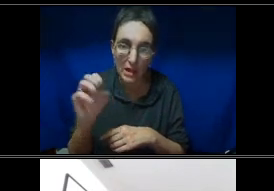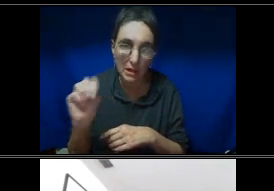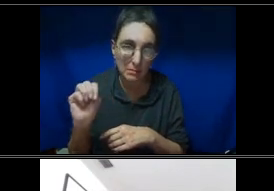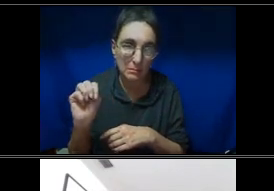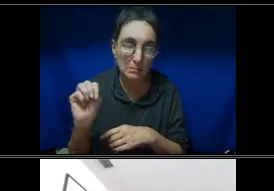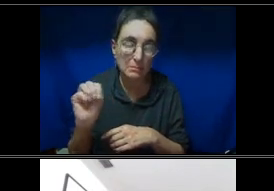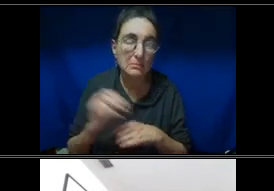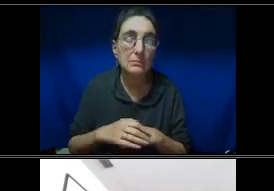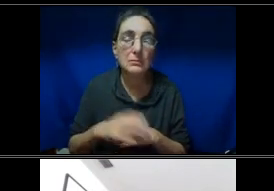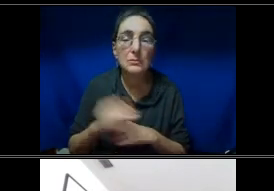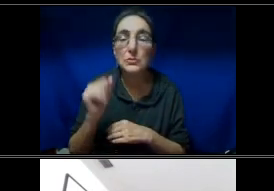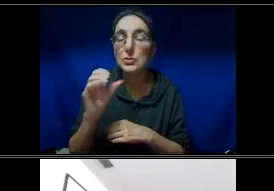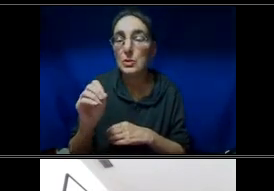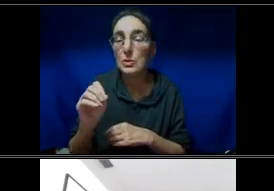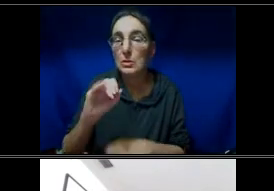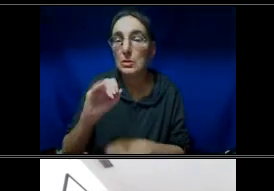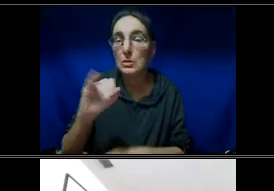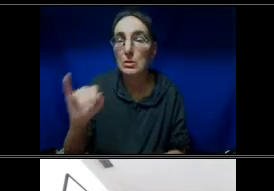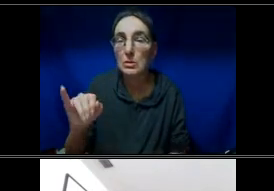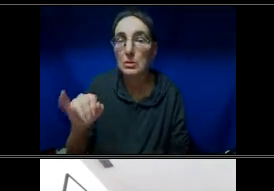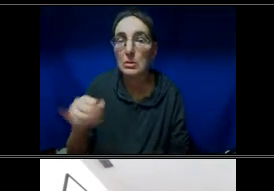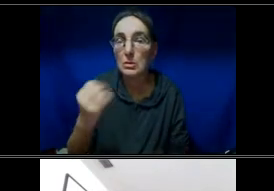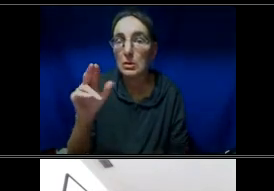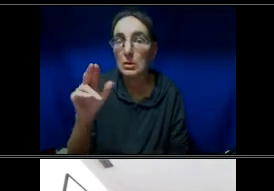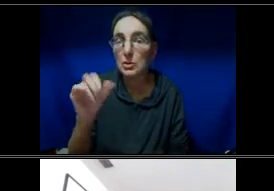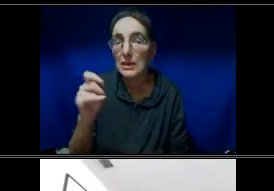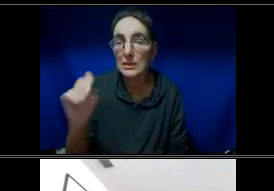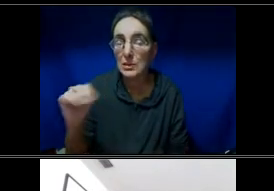So Justin, do we have any public comments?